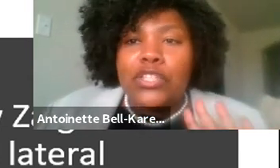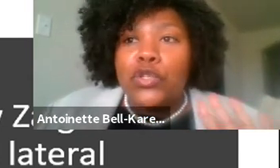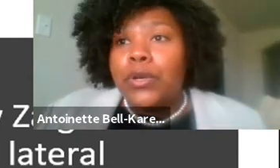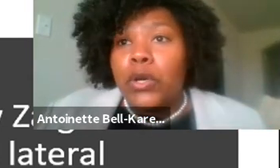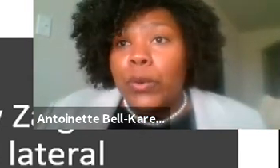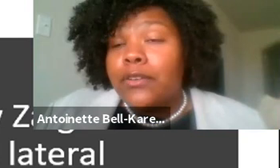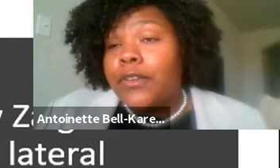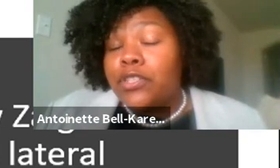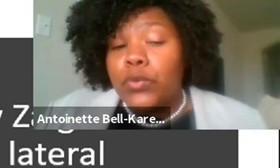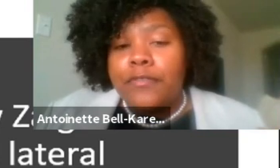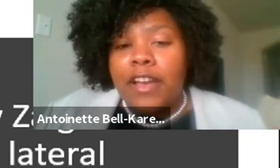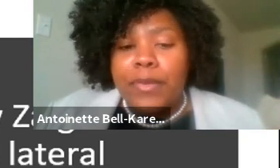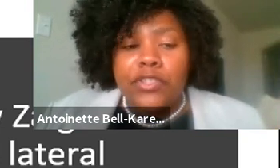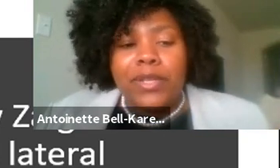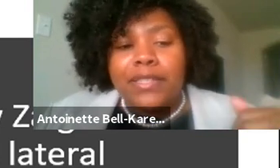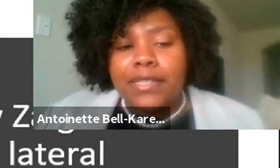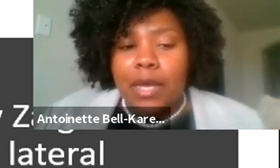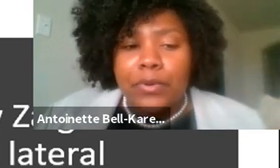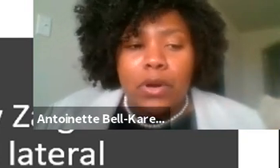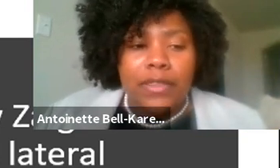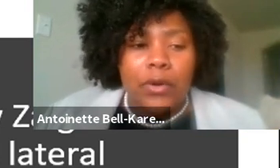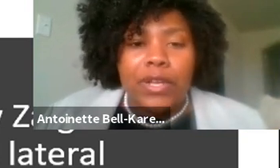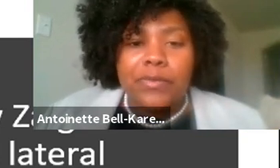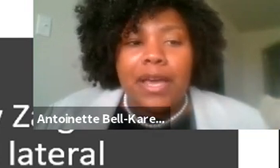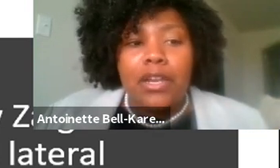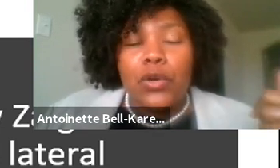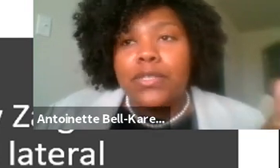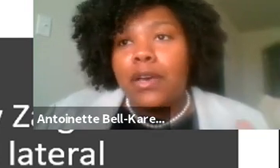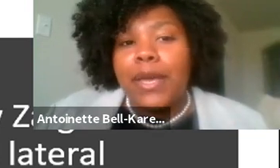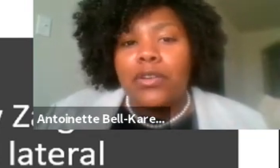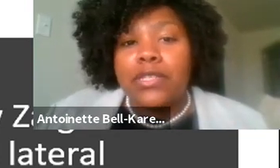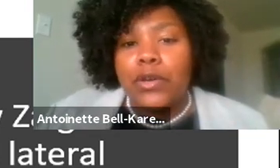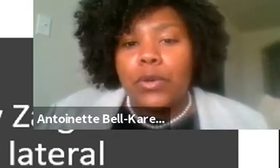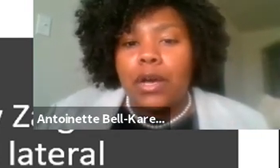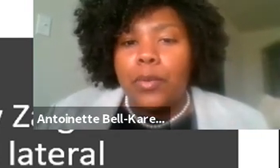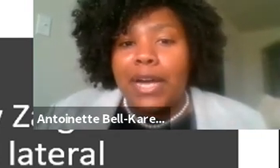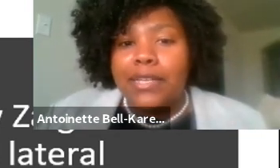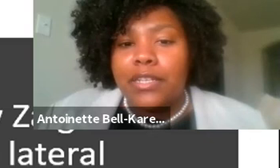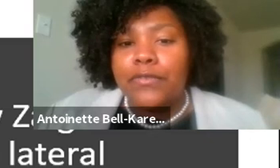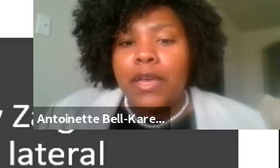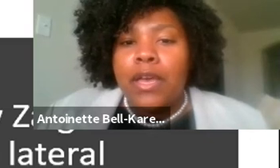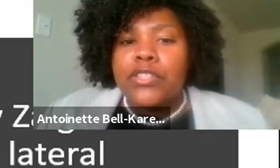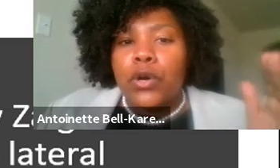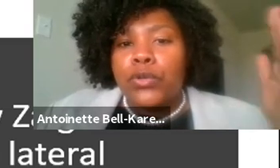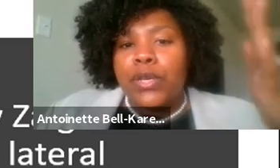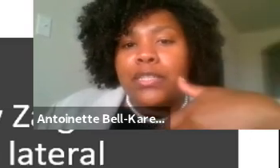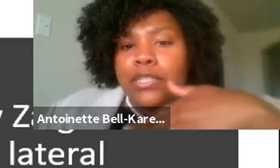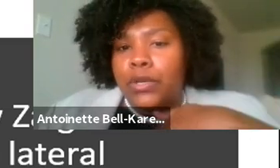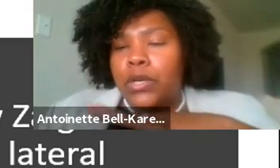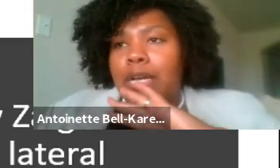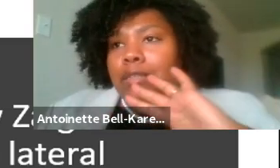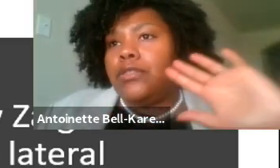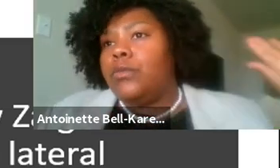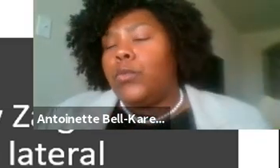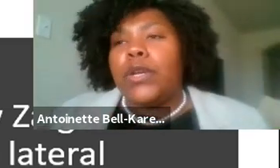cute. It's super quick, 15 to 25 minutes. You place that sample on that red spot and it goes up and it'll tell you a positive. So you get a